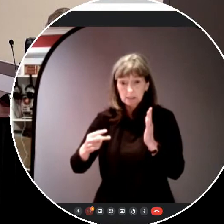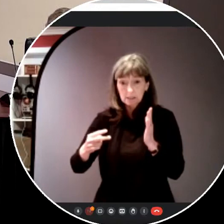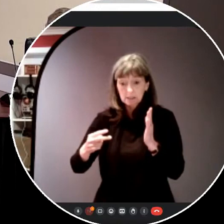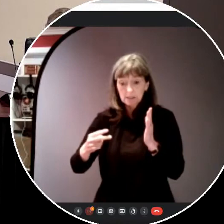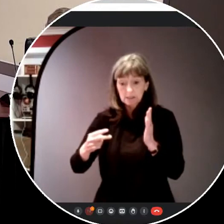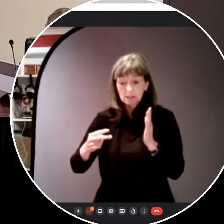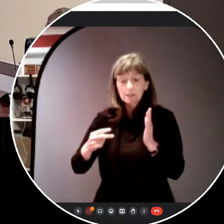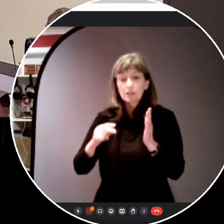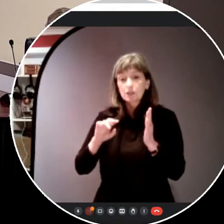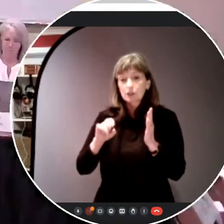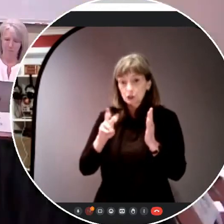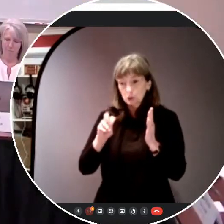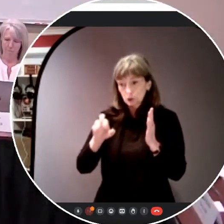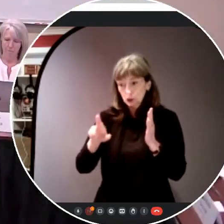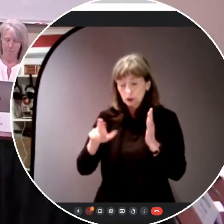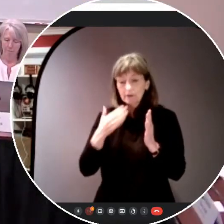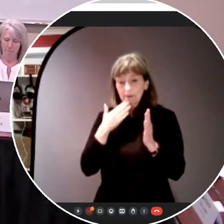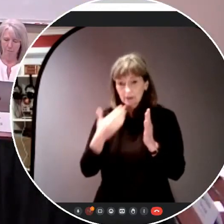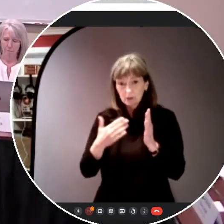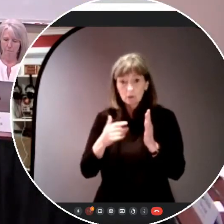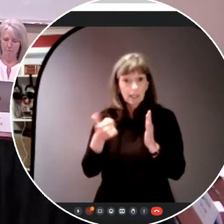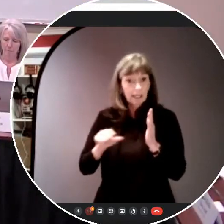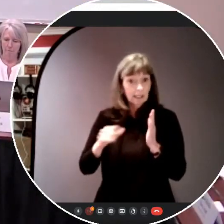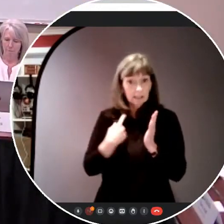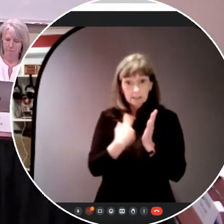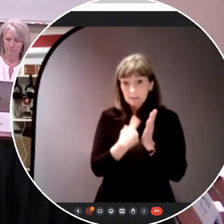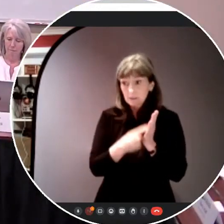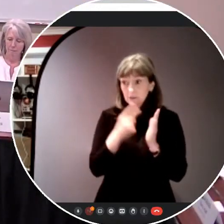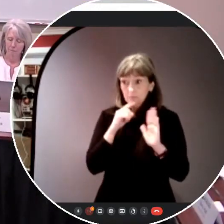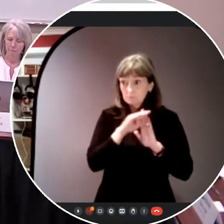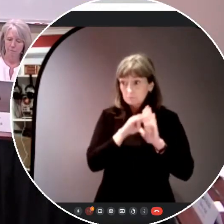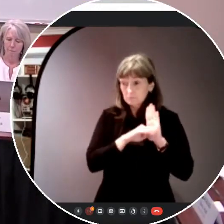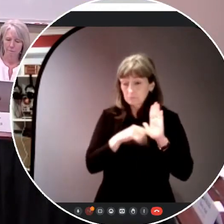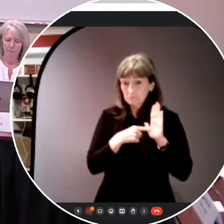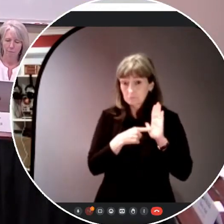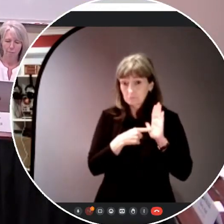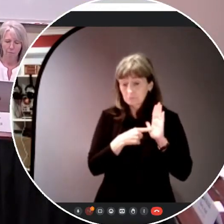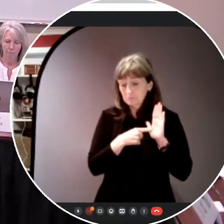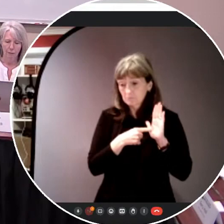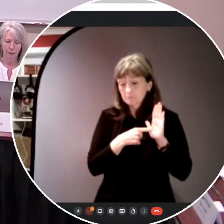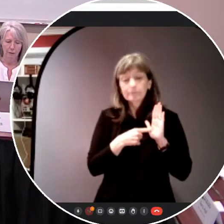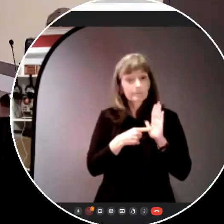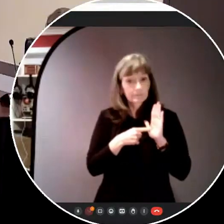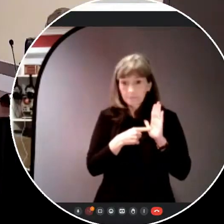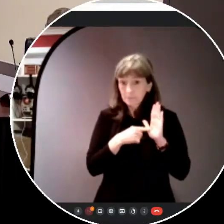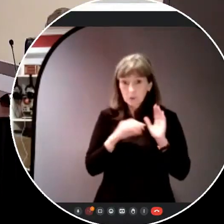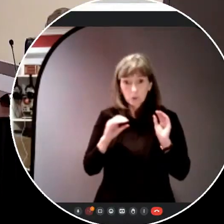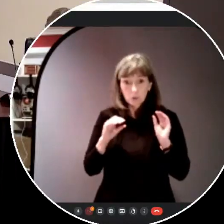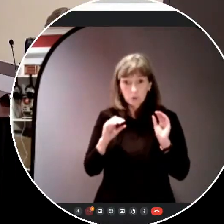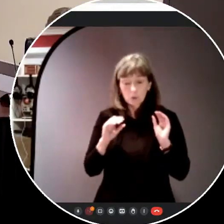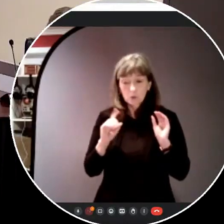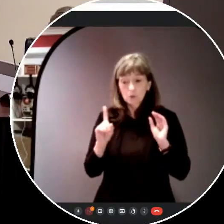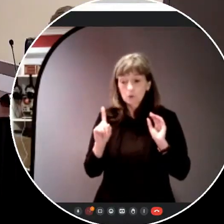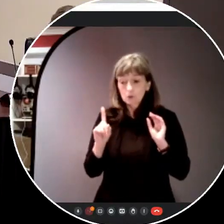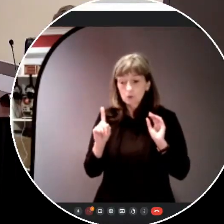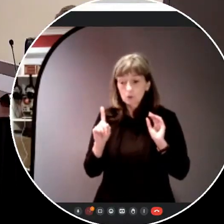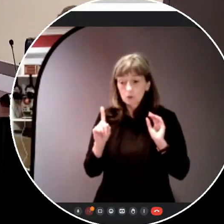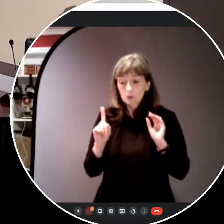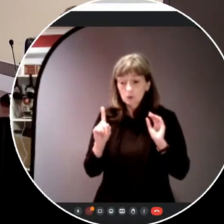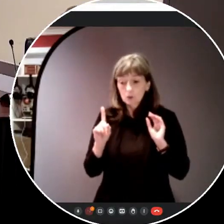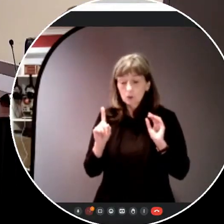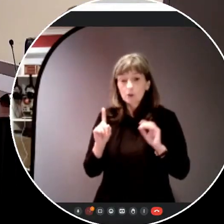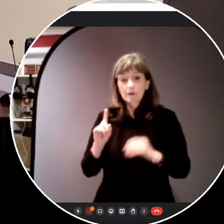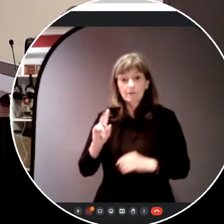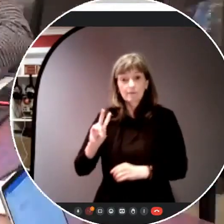Ms. Jewer, appreciate that. Any discussion on the agenda for today? Okay, I note that there's discussion right now from Vice